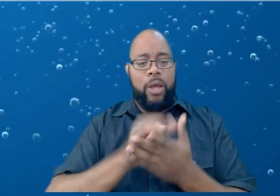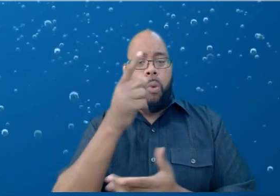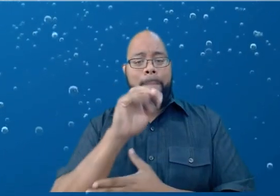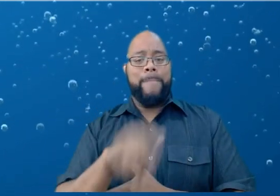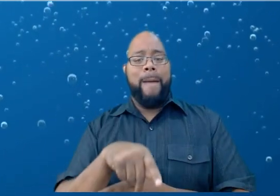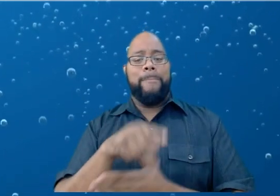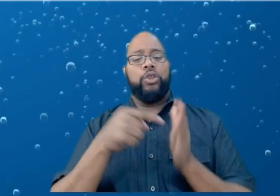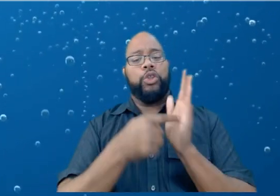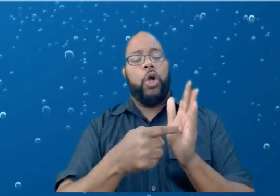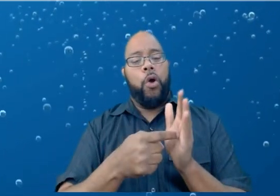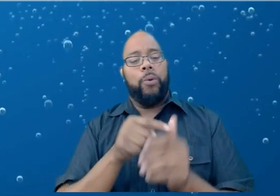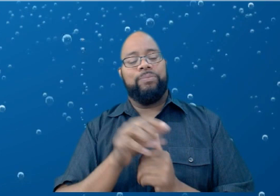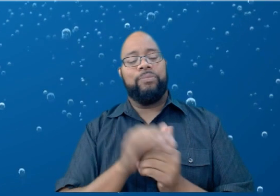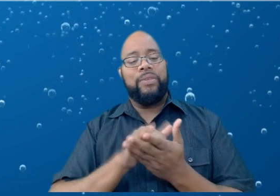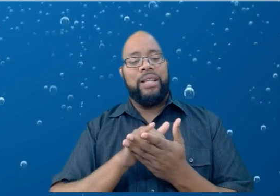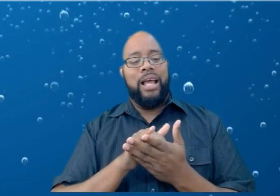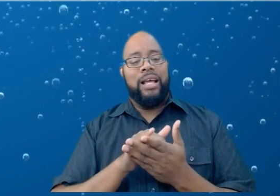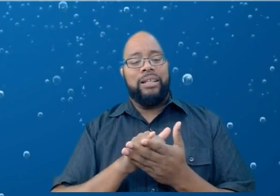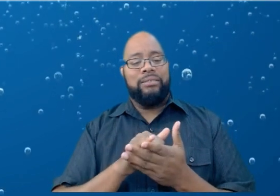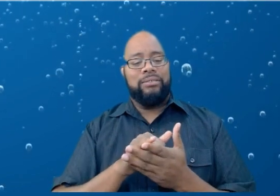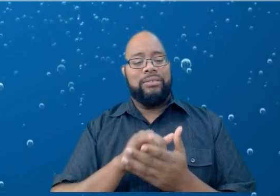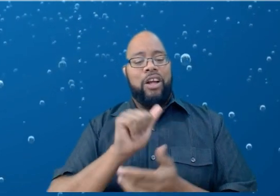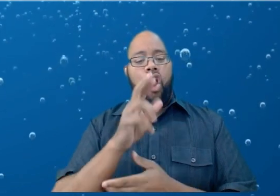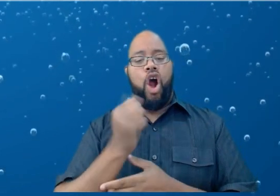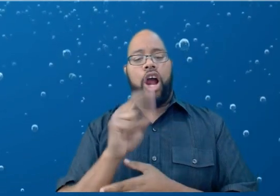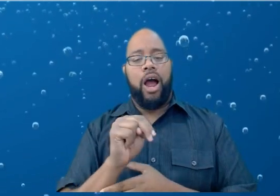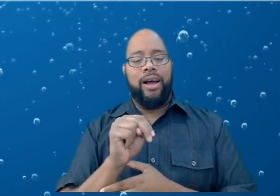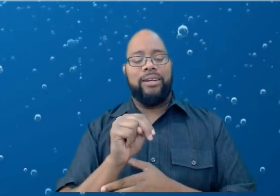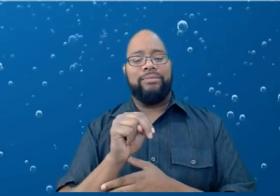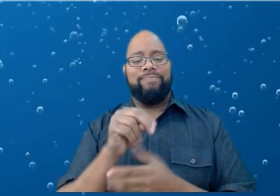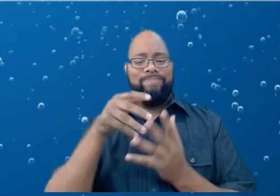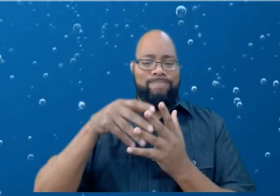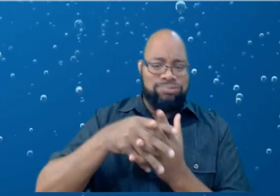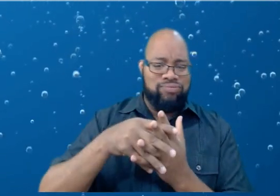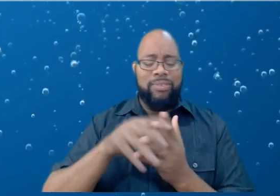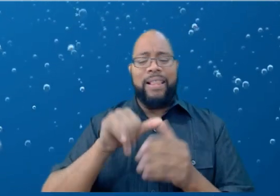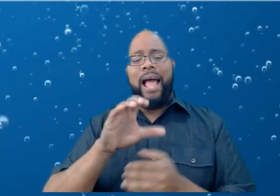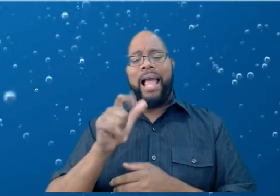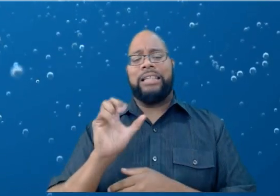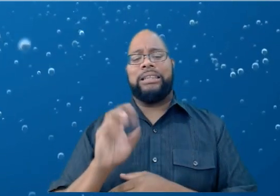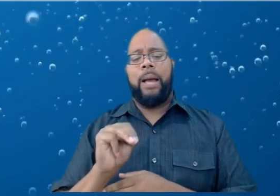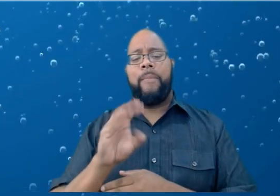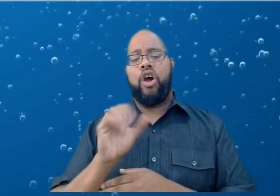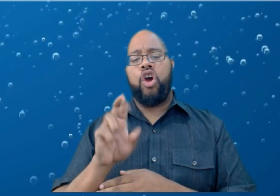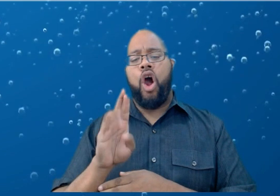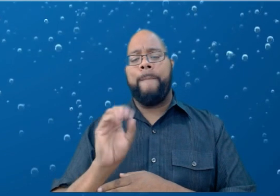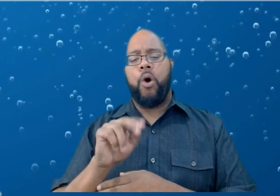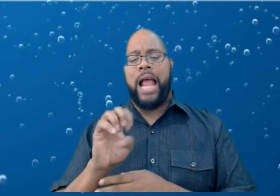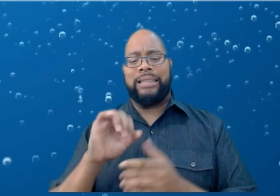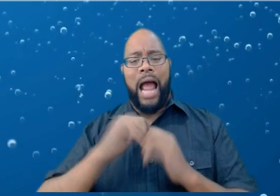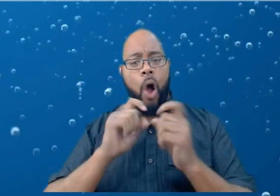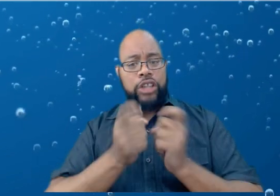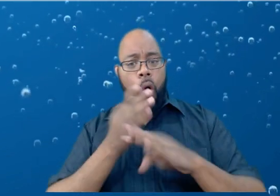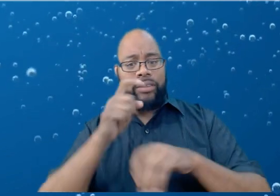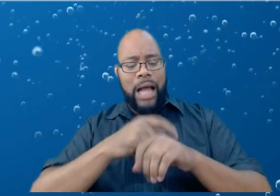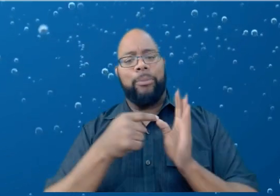this is just one map that is reflecting the aragonite saturation state. So this is a form of calcium carbonate. Like, how is that